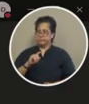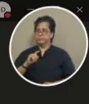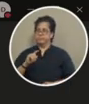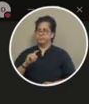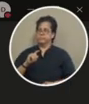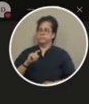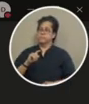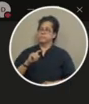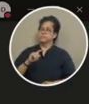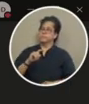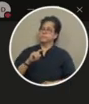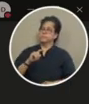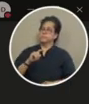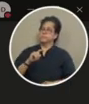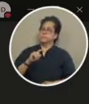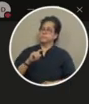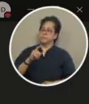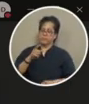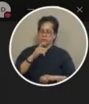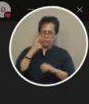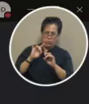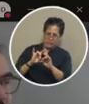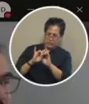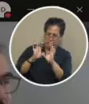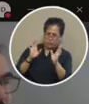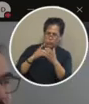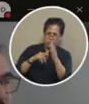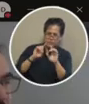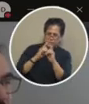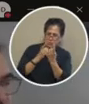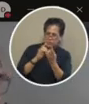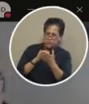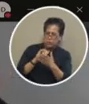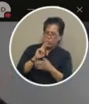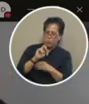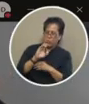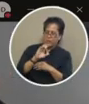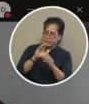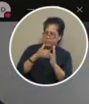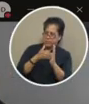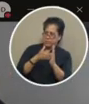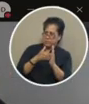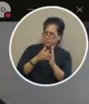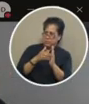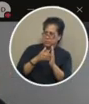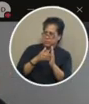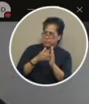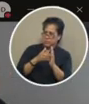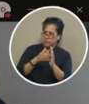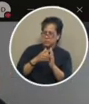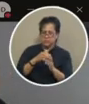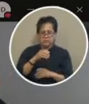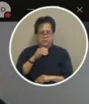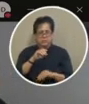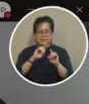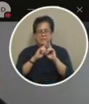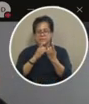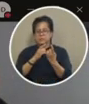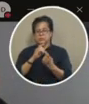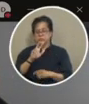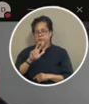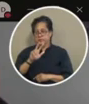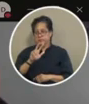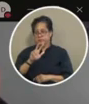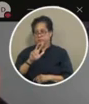But Representative, Just for clarification, what district is this rec center in? It is located in District 3,